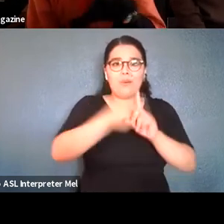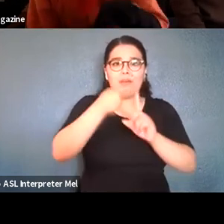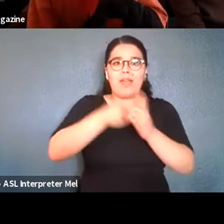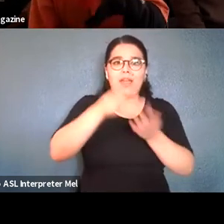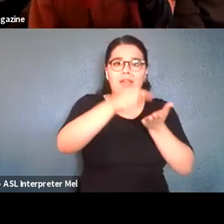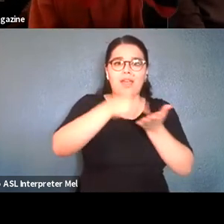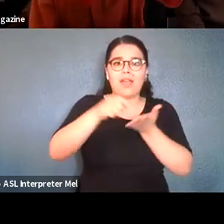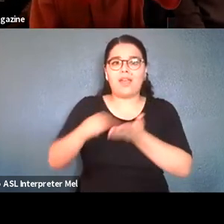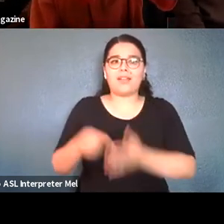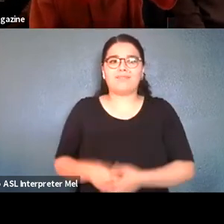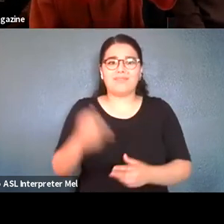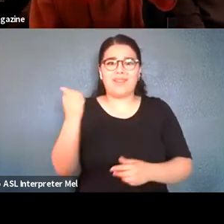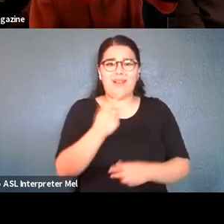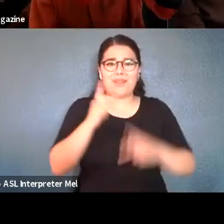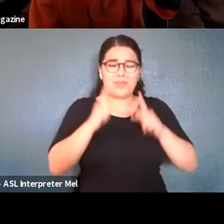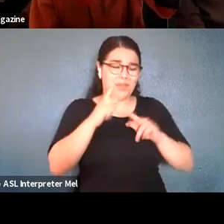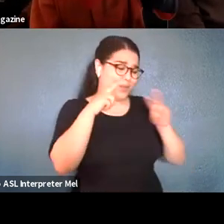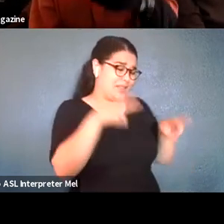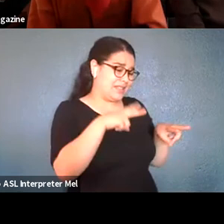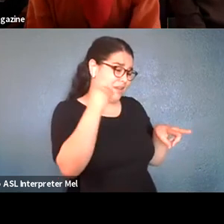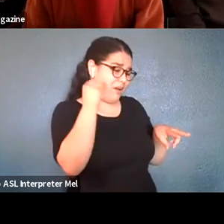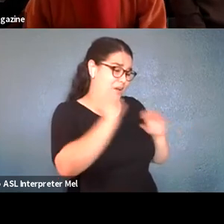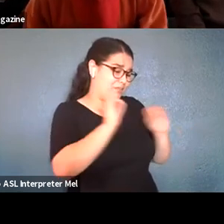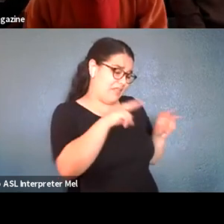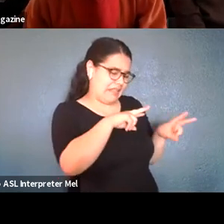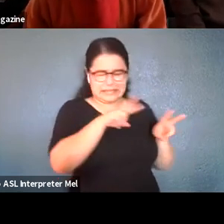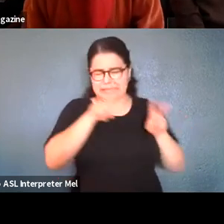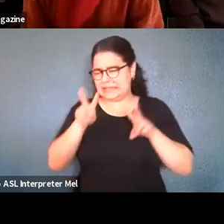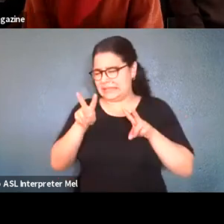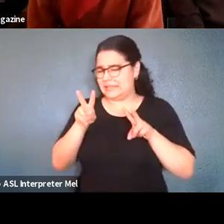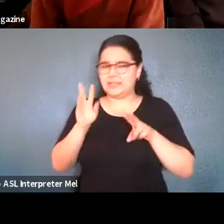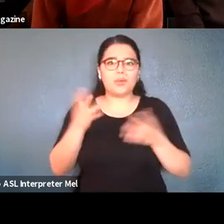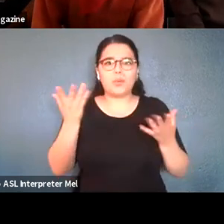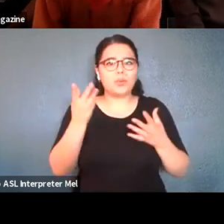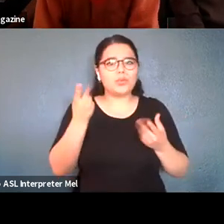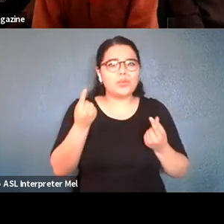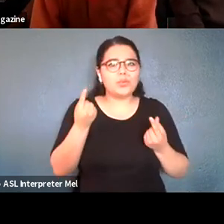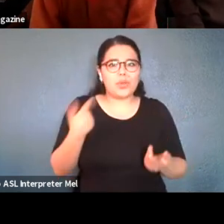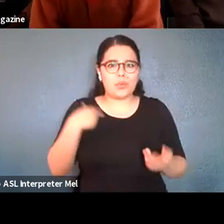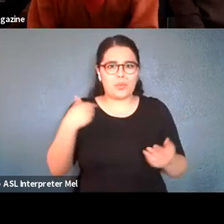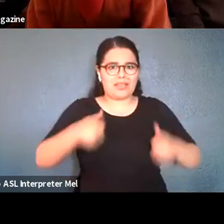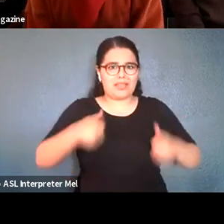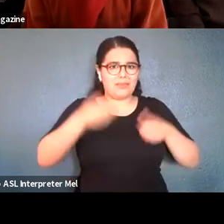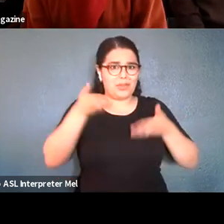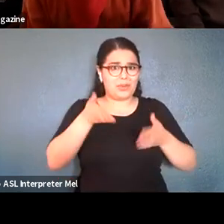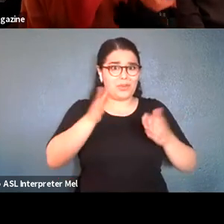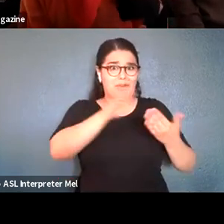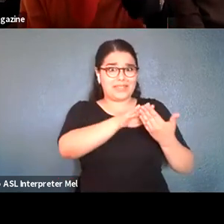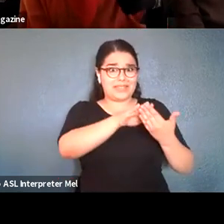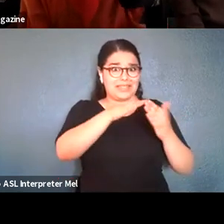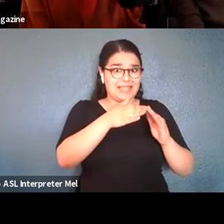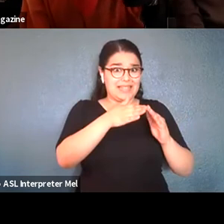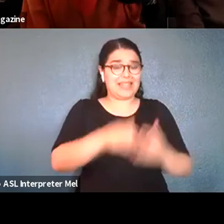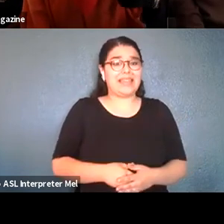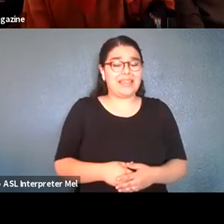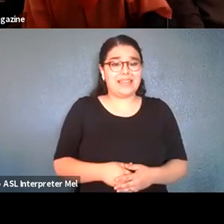see, never want to be, look away from me. What you want to do, arrest me? We're in your city. Yeah, I'm a poverty scholar and I